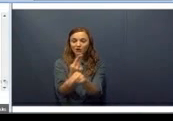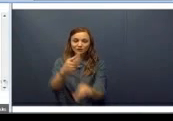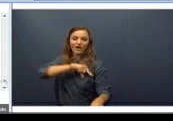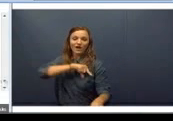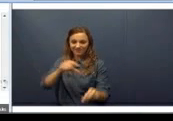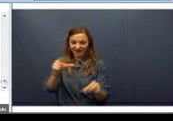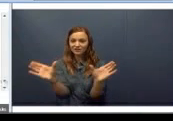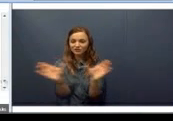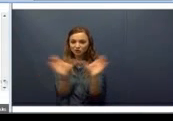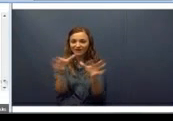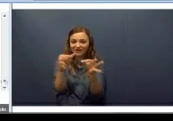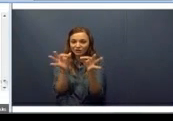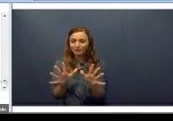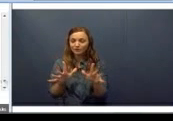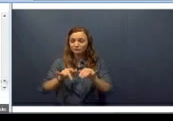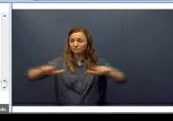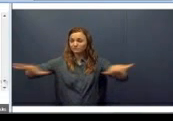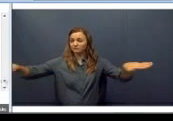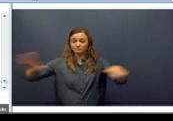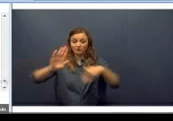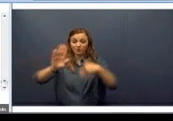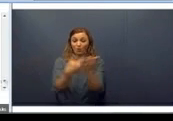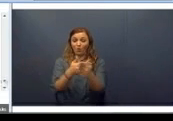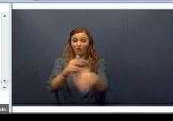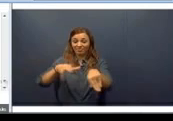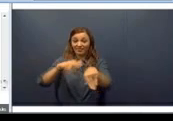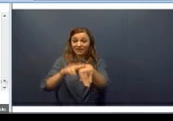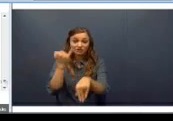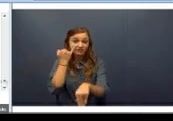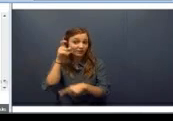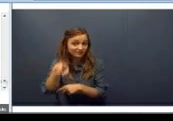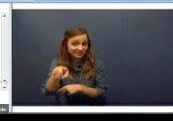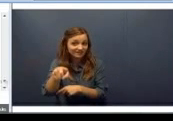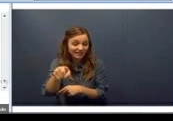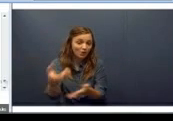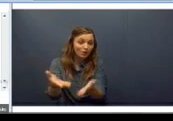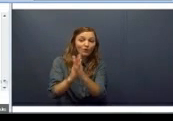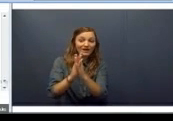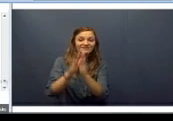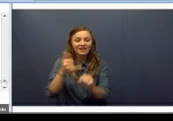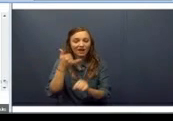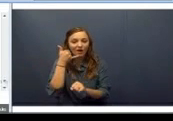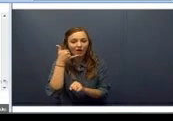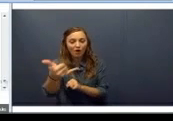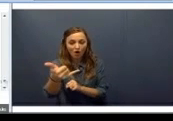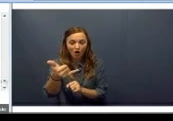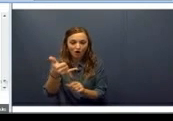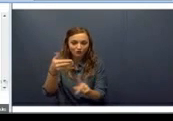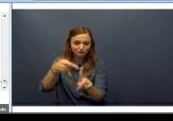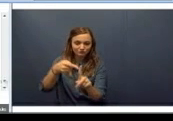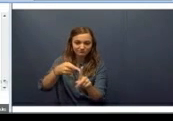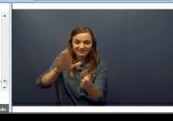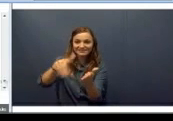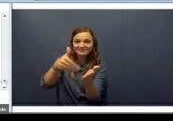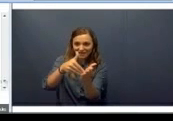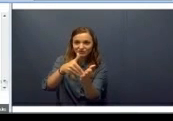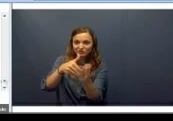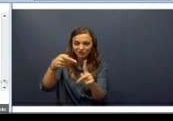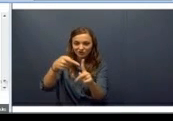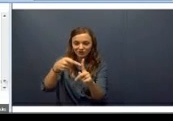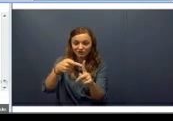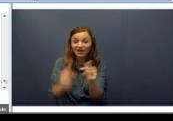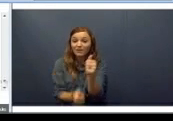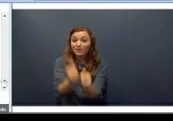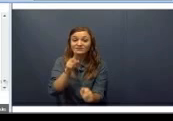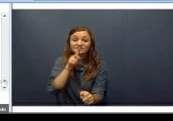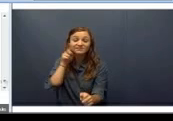is sign language interpreting. We use qualified and certified interpreters all across the nation. If there's a need for something like that, they can call